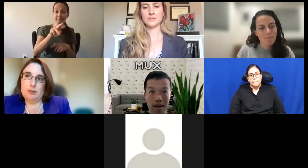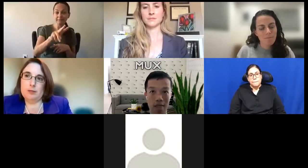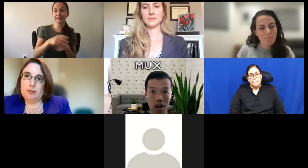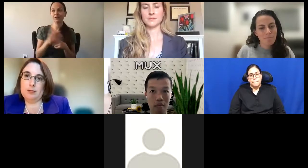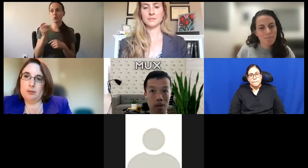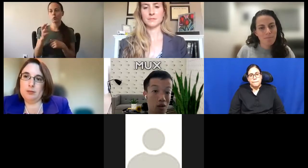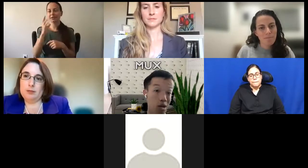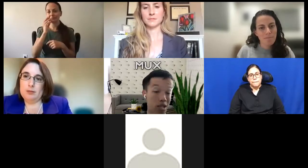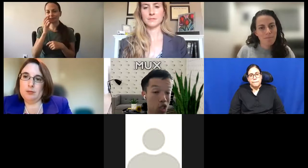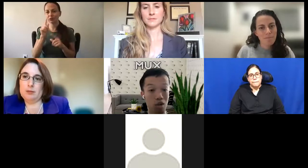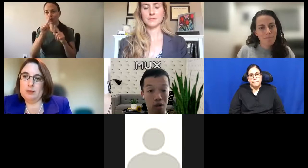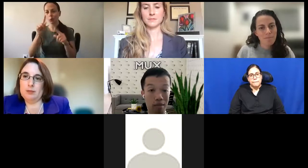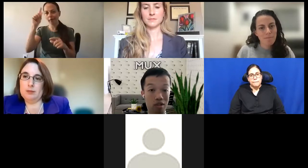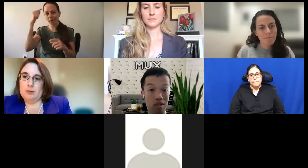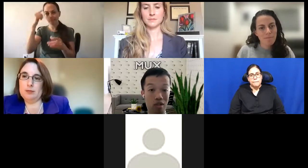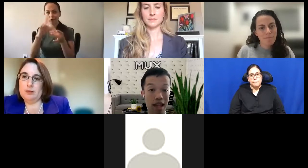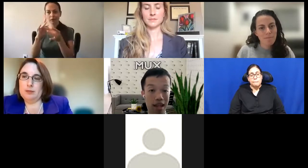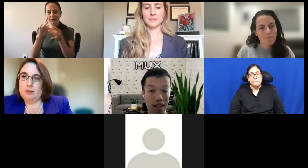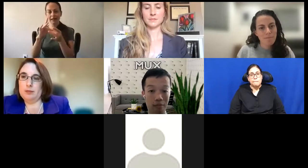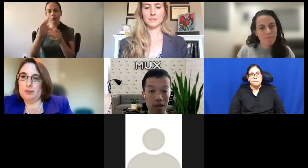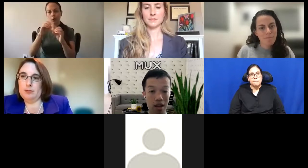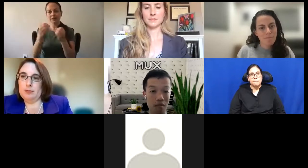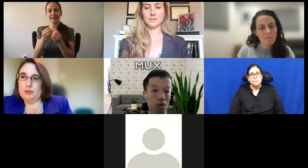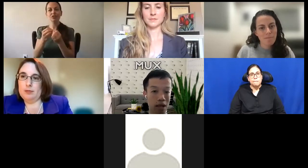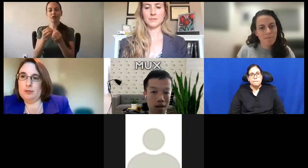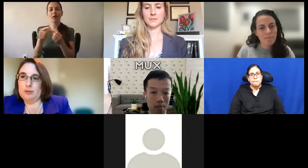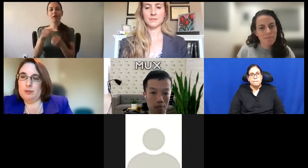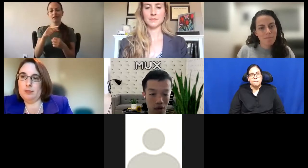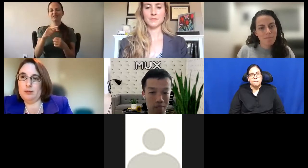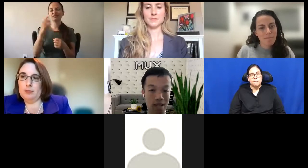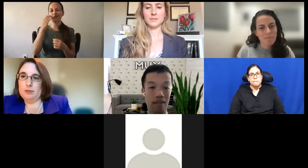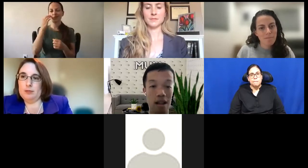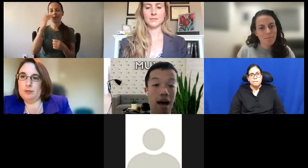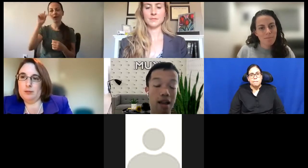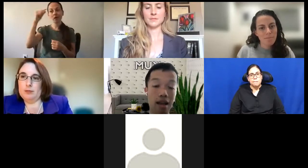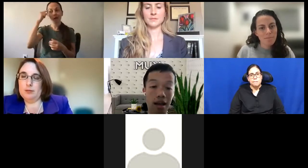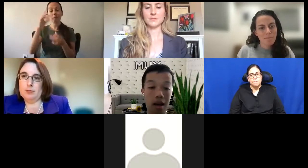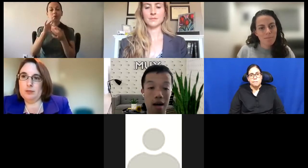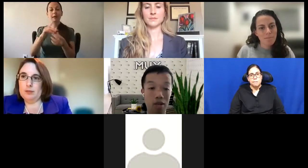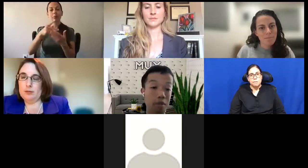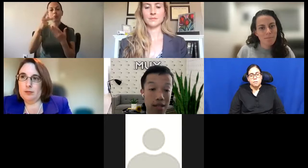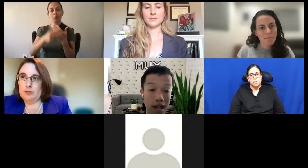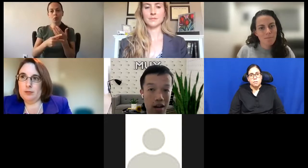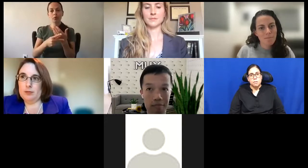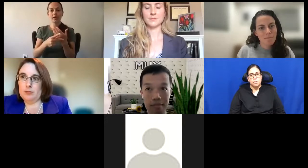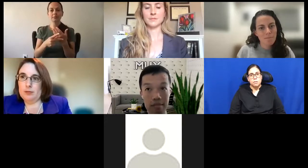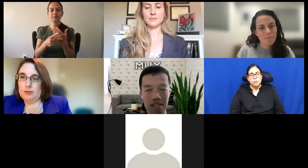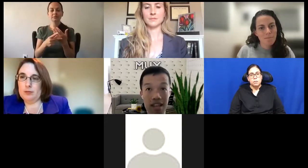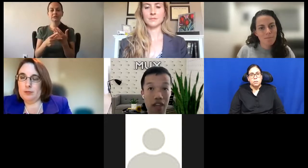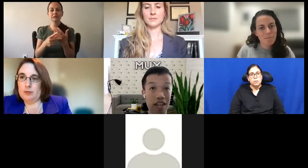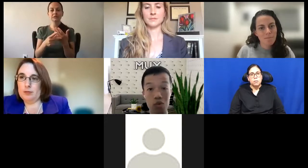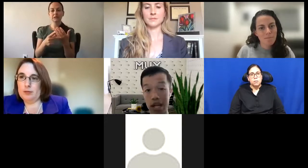with government-related organizations or programs to know that like government-related programs leave a lot to be